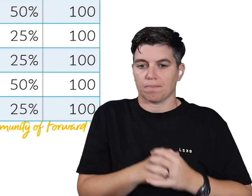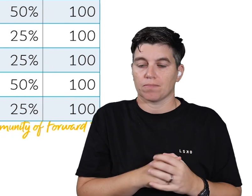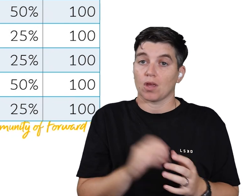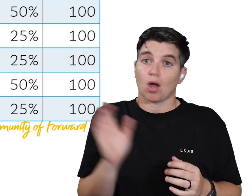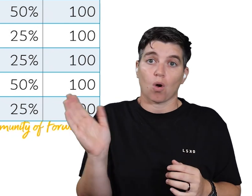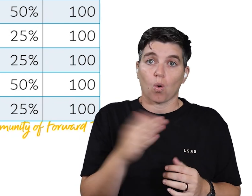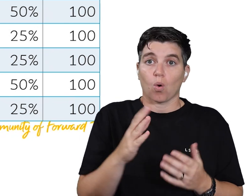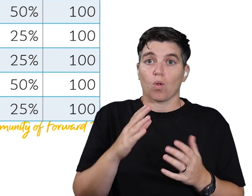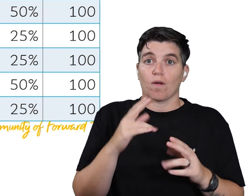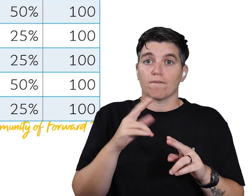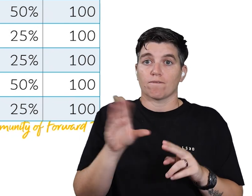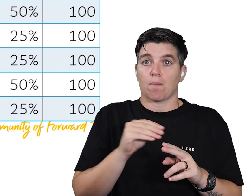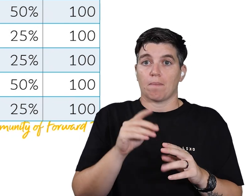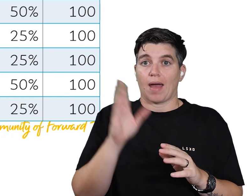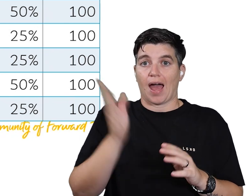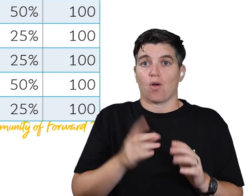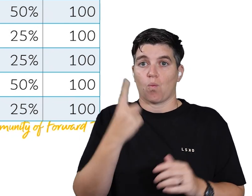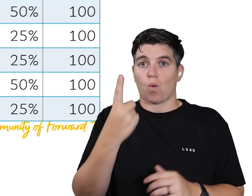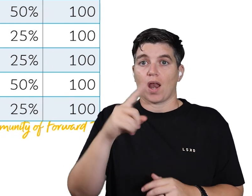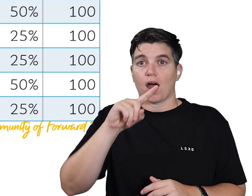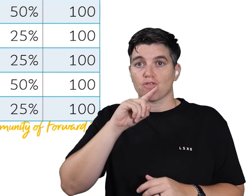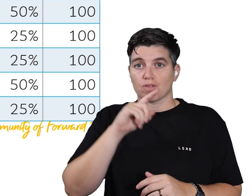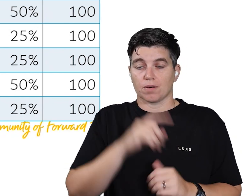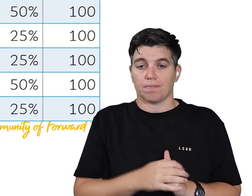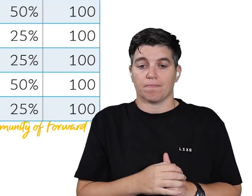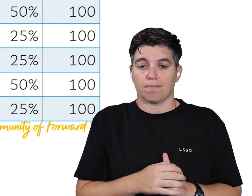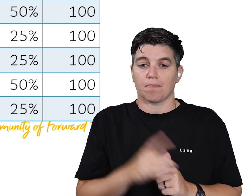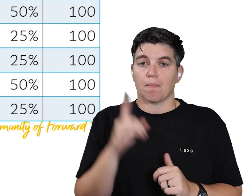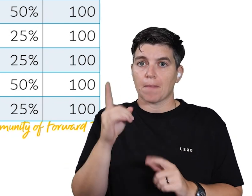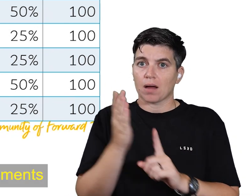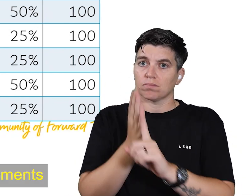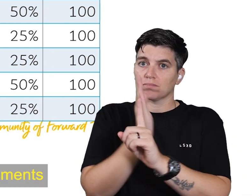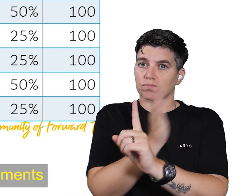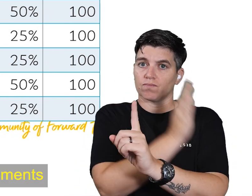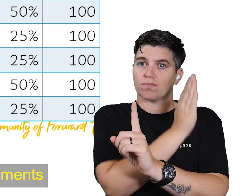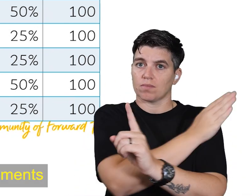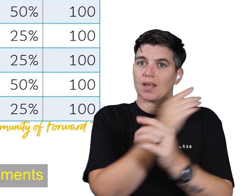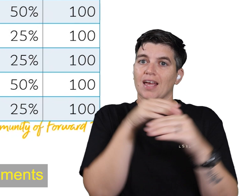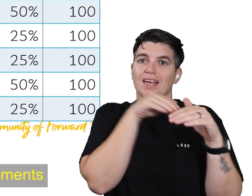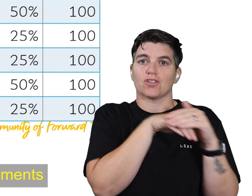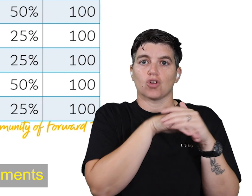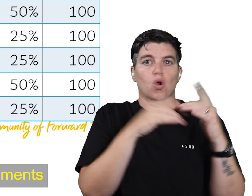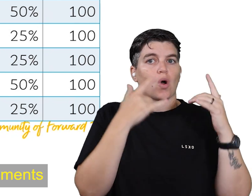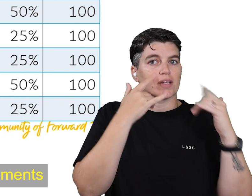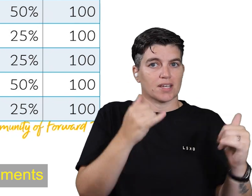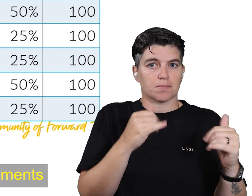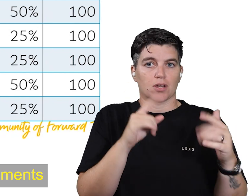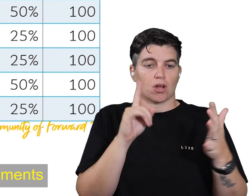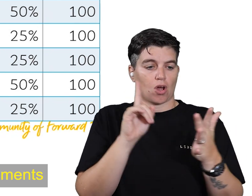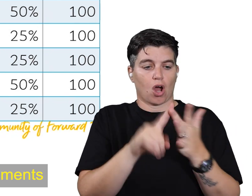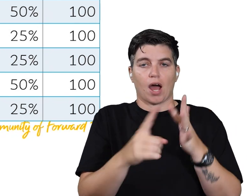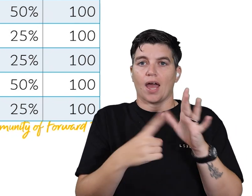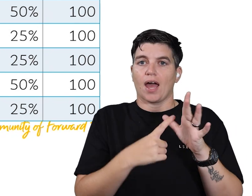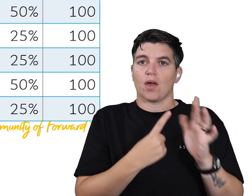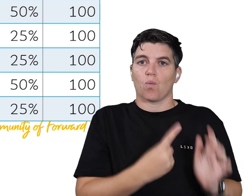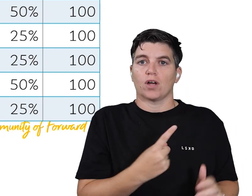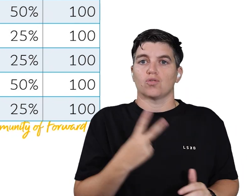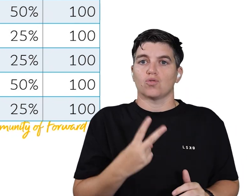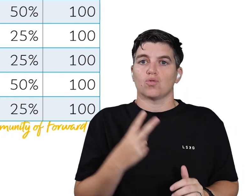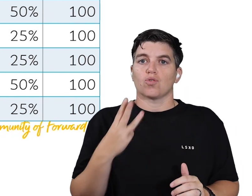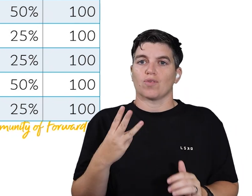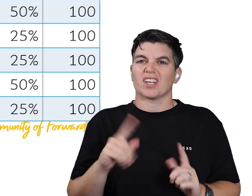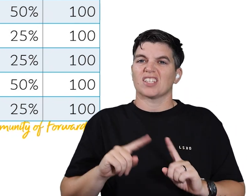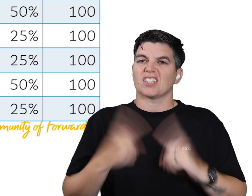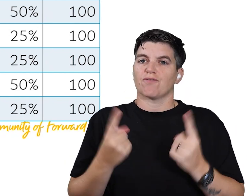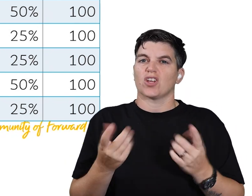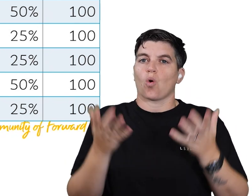subjects will be marked out of 100 in their final result in Year 12. But along the way, some of the internal assessments, the IA1,